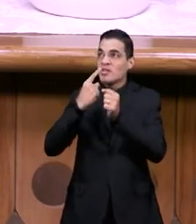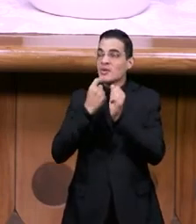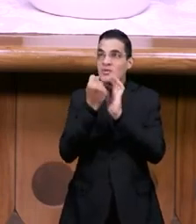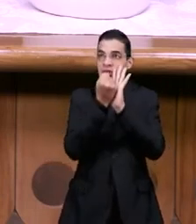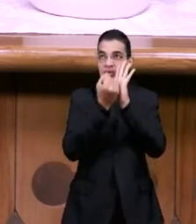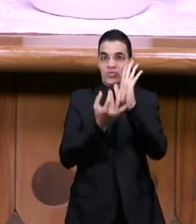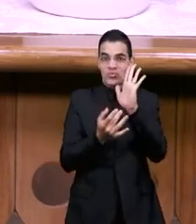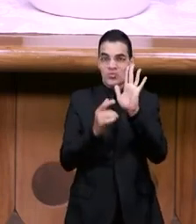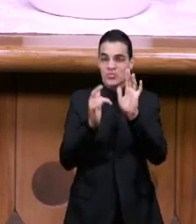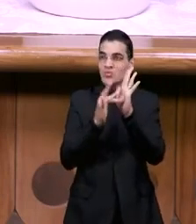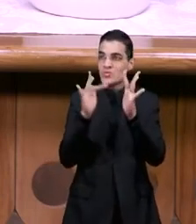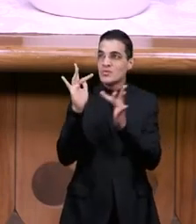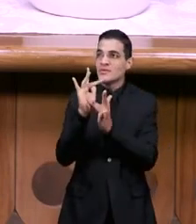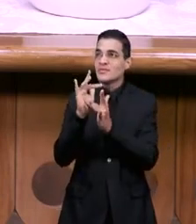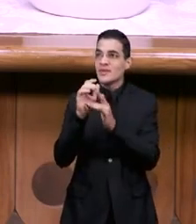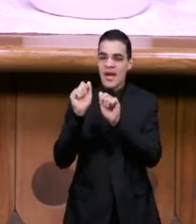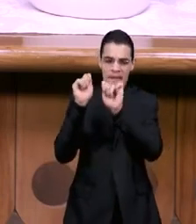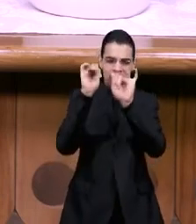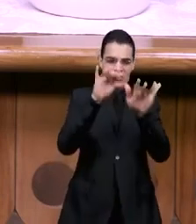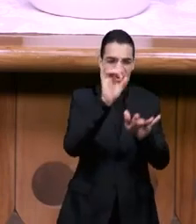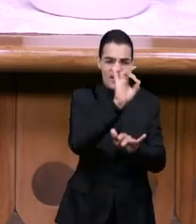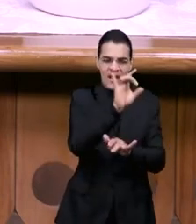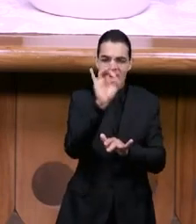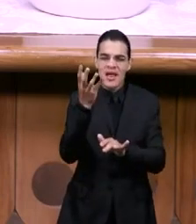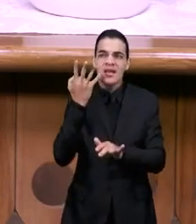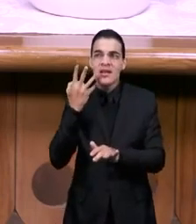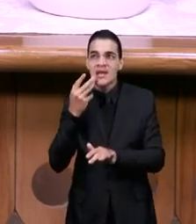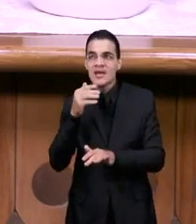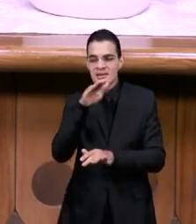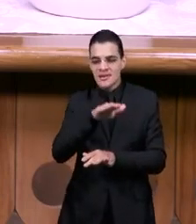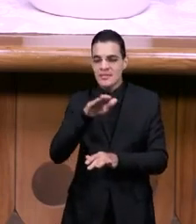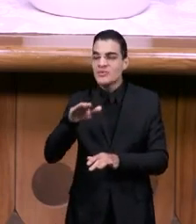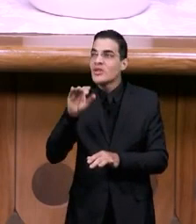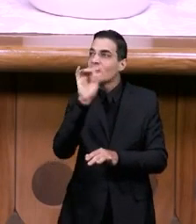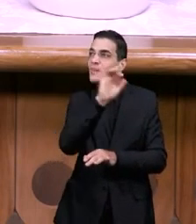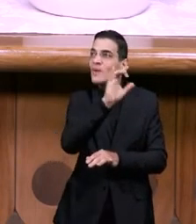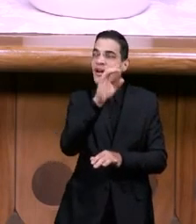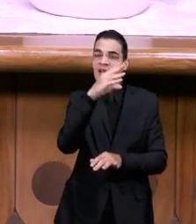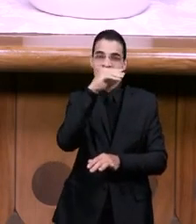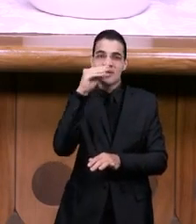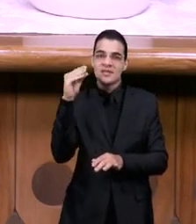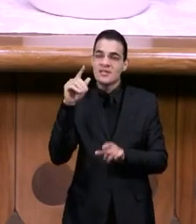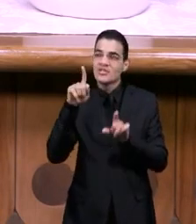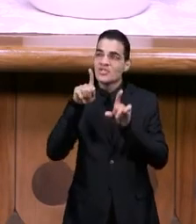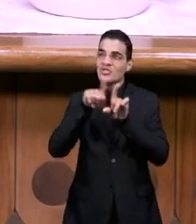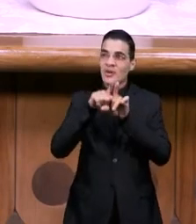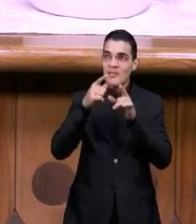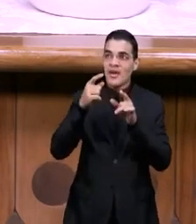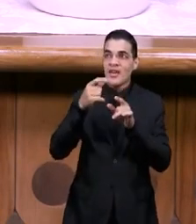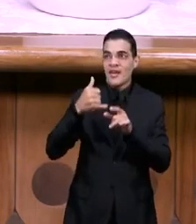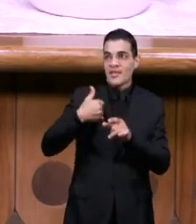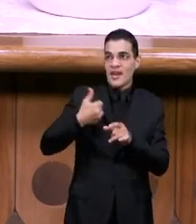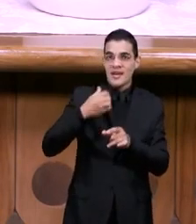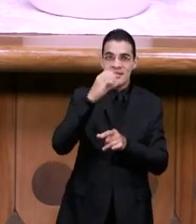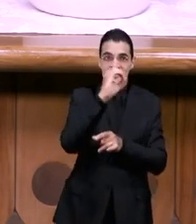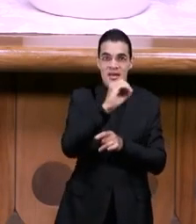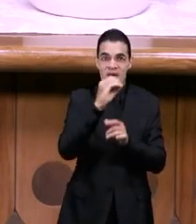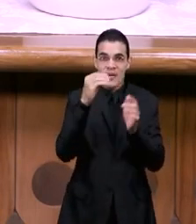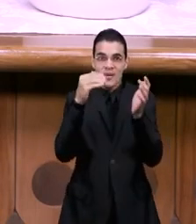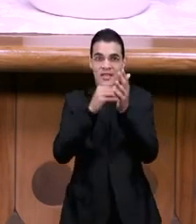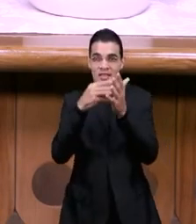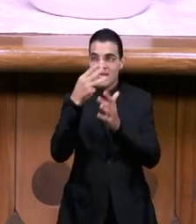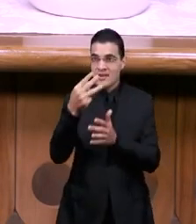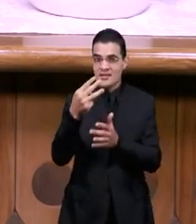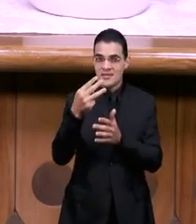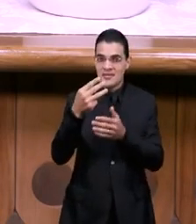you be blessing each child, intermediate, and adolescent. And we also pray for the children from 0 to 3 and those that are